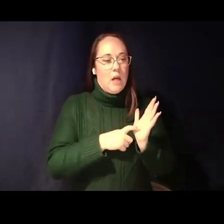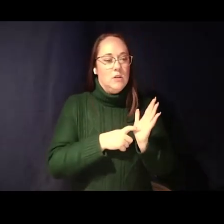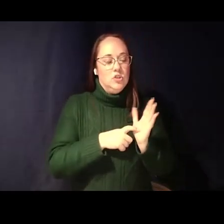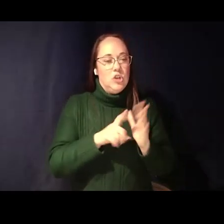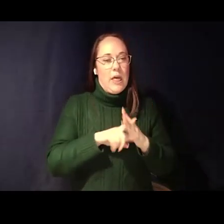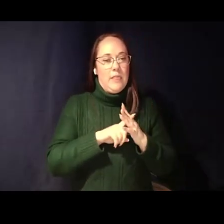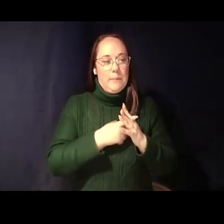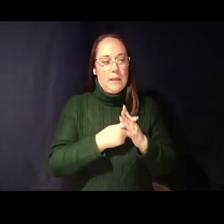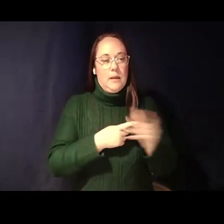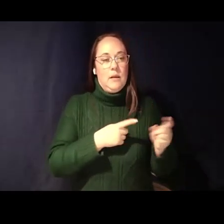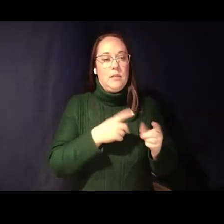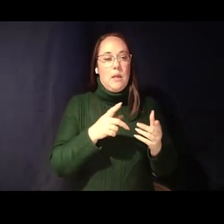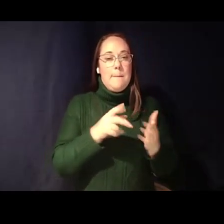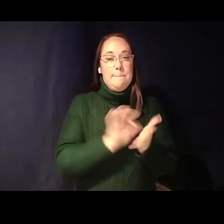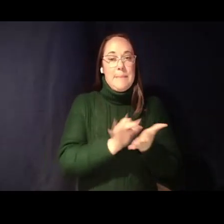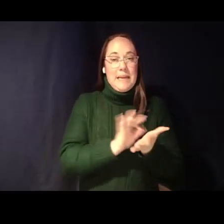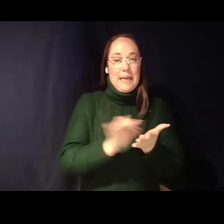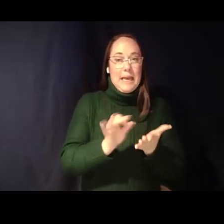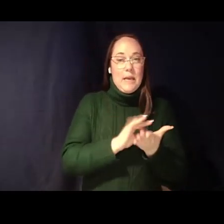that the Medicaid